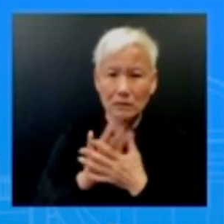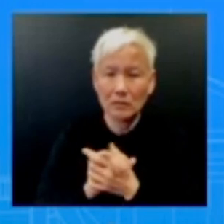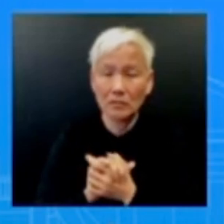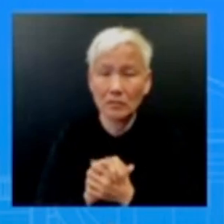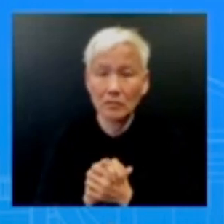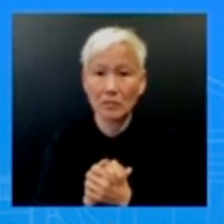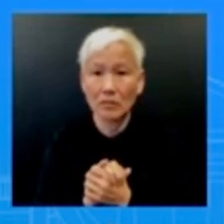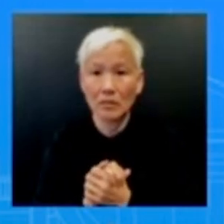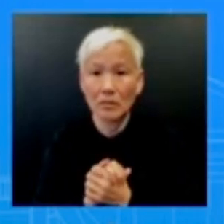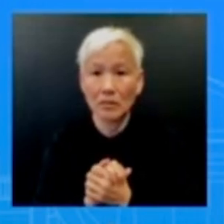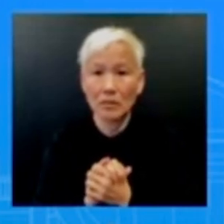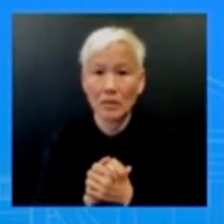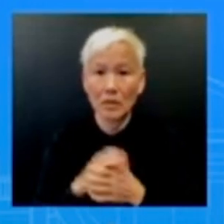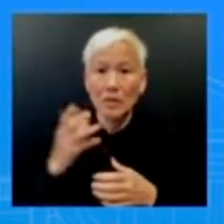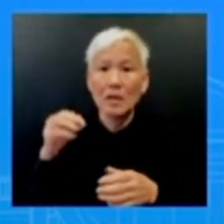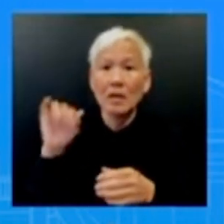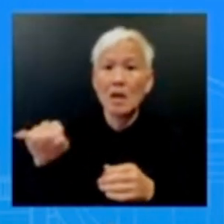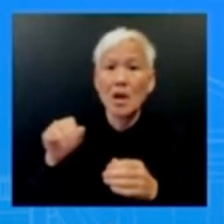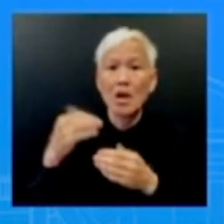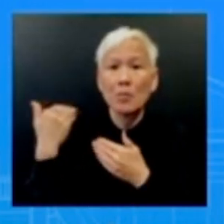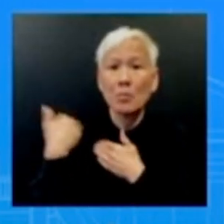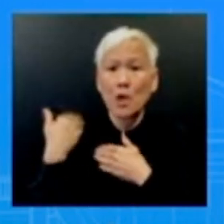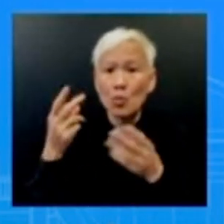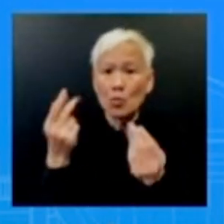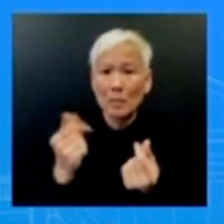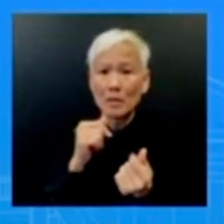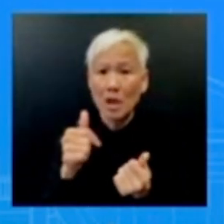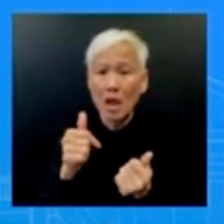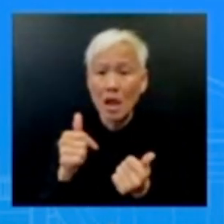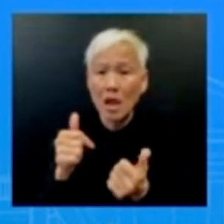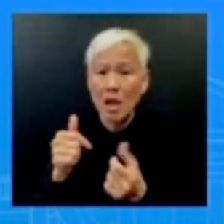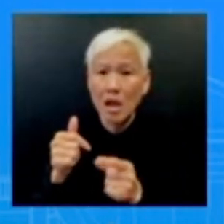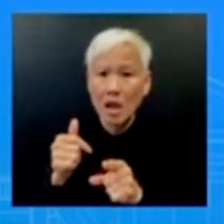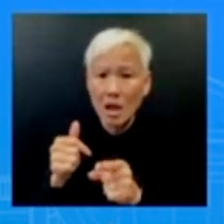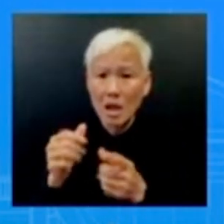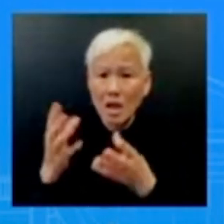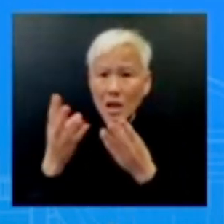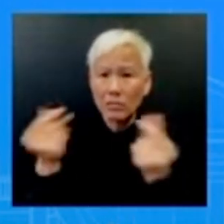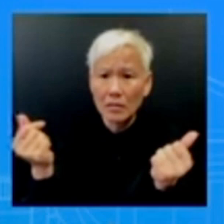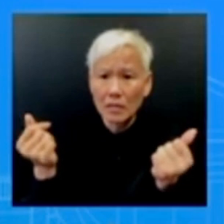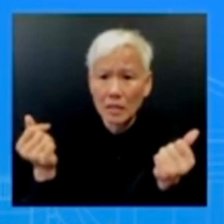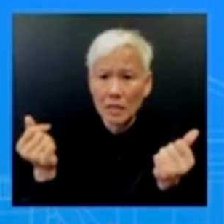aware about it? And I haven't seen any action being taken by the San Francisco police yet.